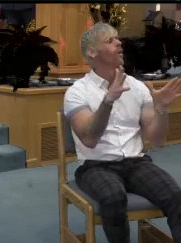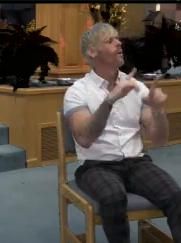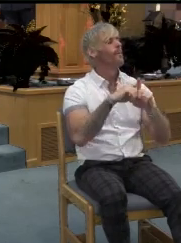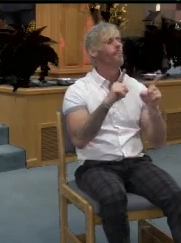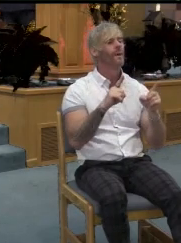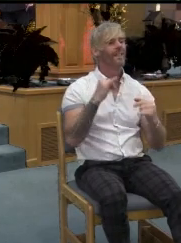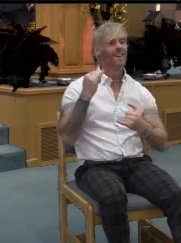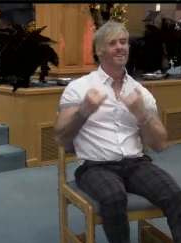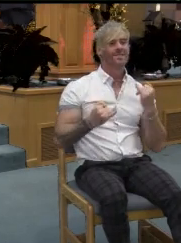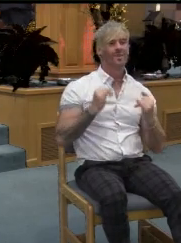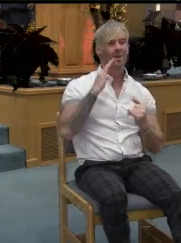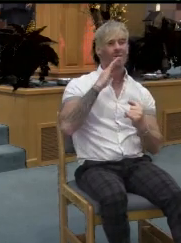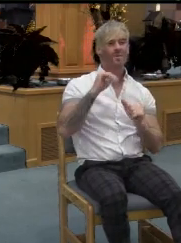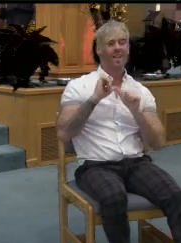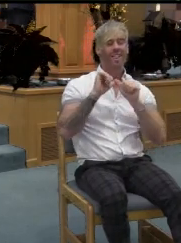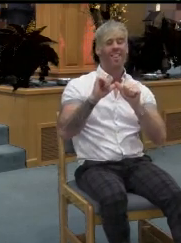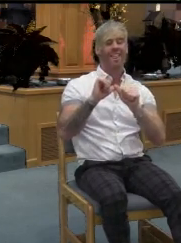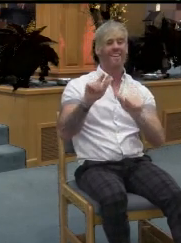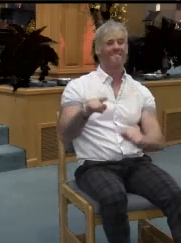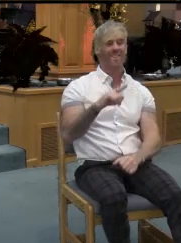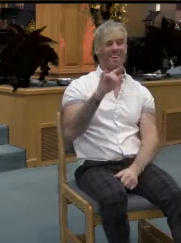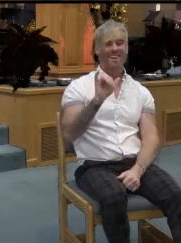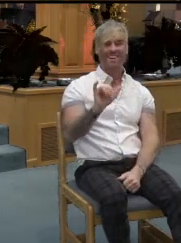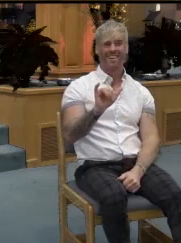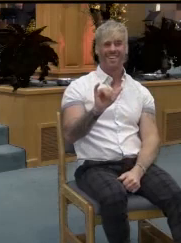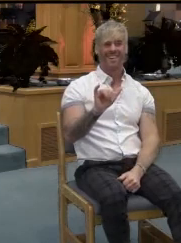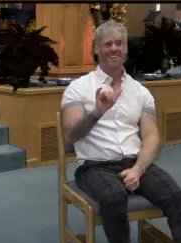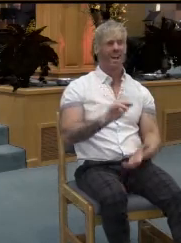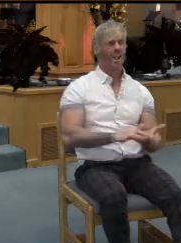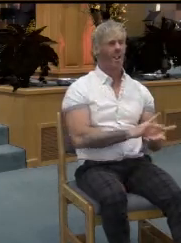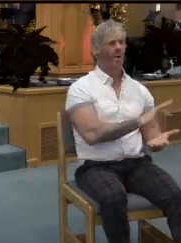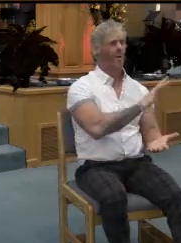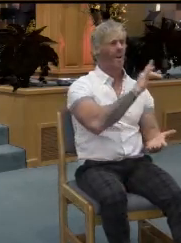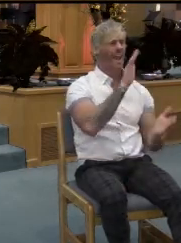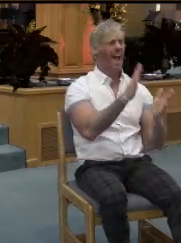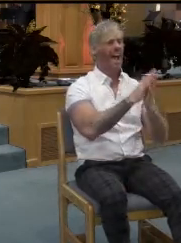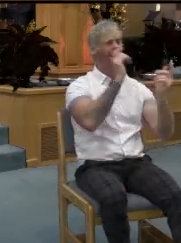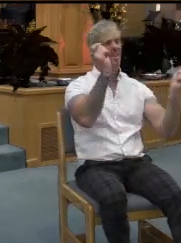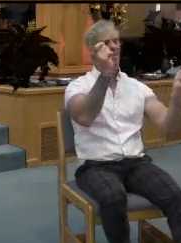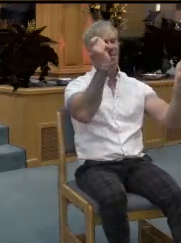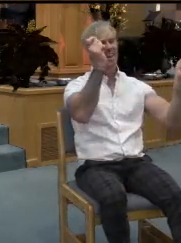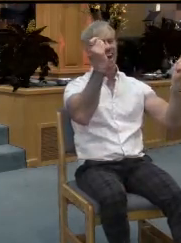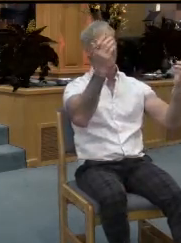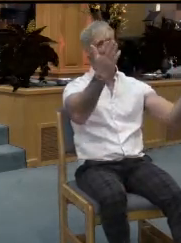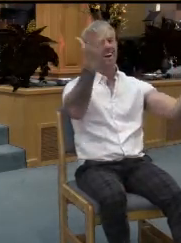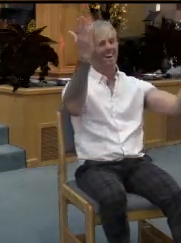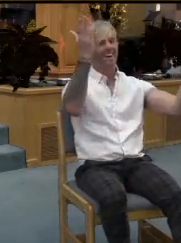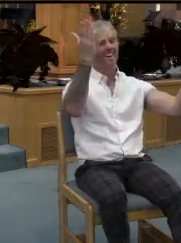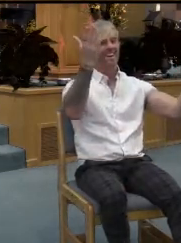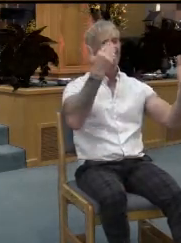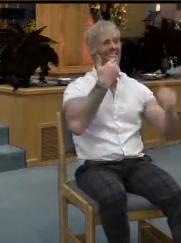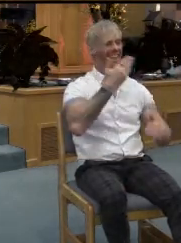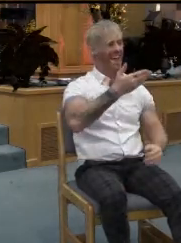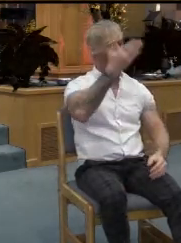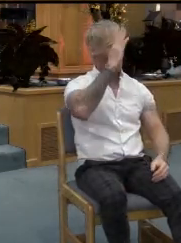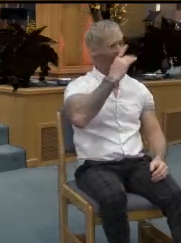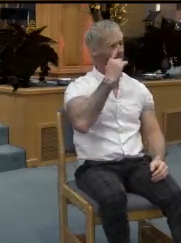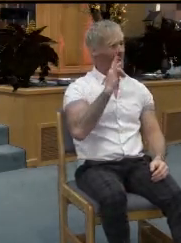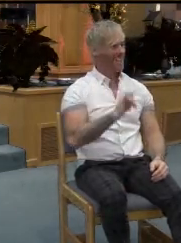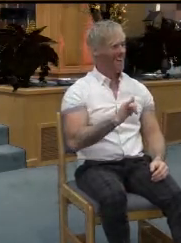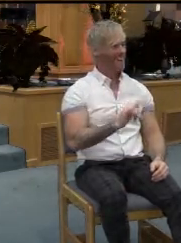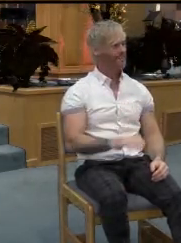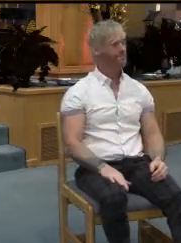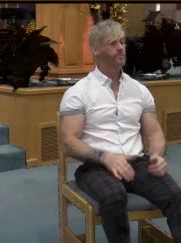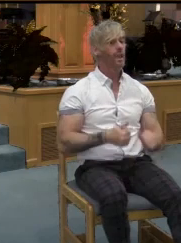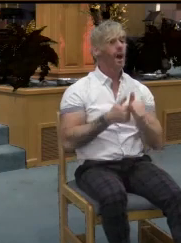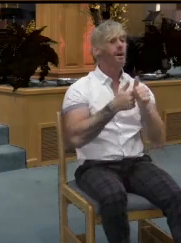joys to come will last forever. Can somebody say glory, hallelujah, amen? Thank God for that. A follower of